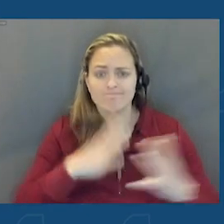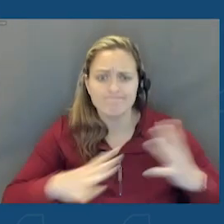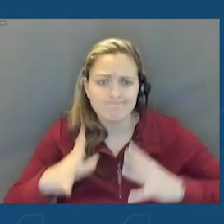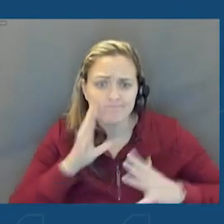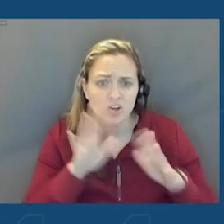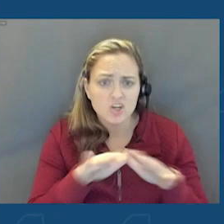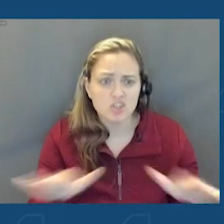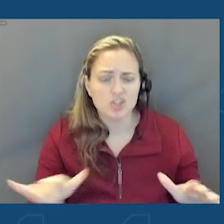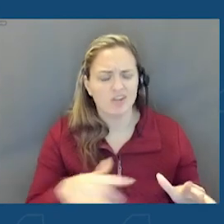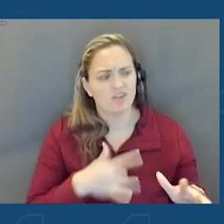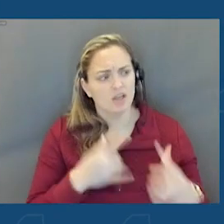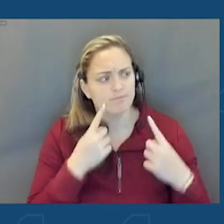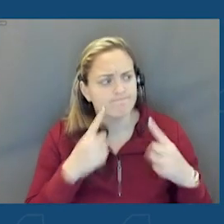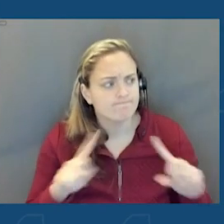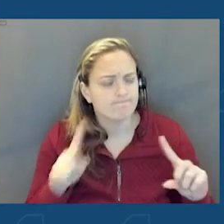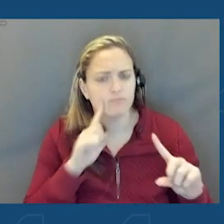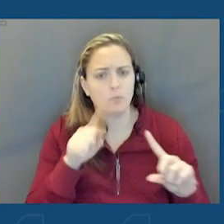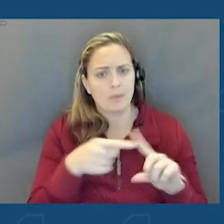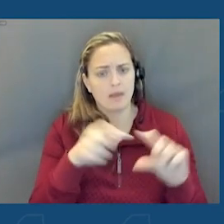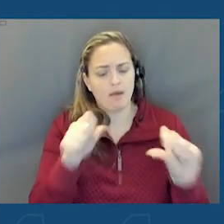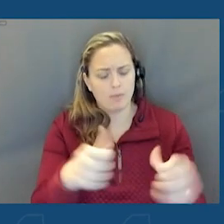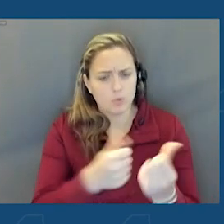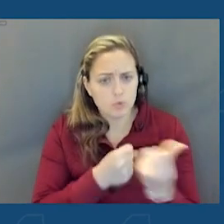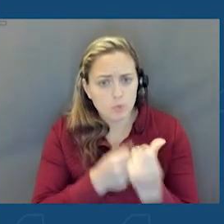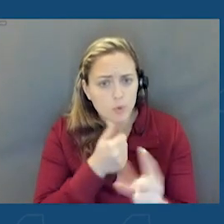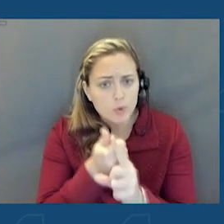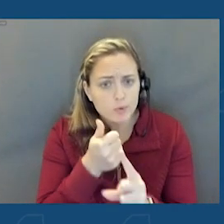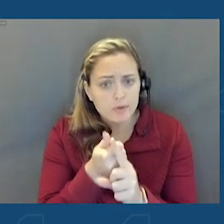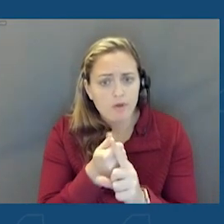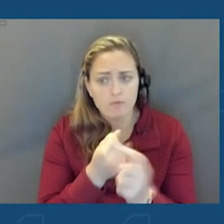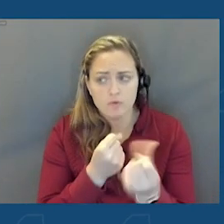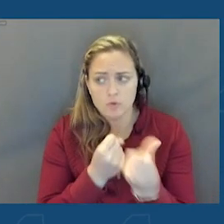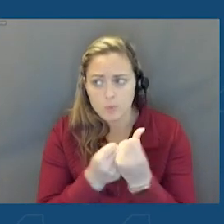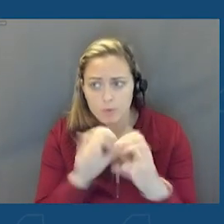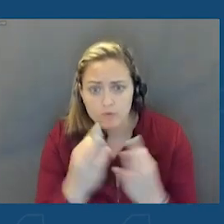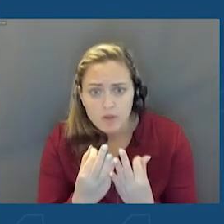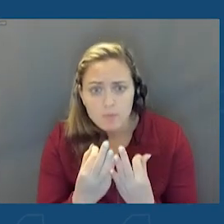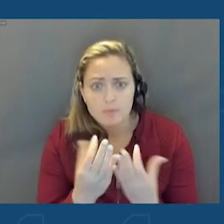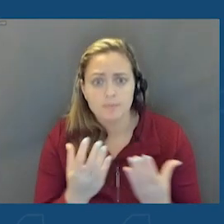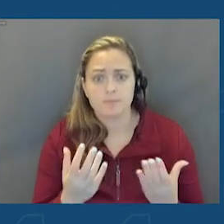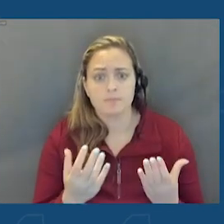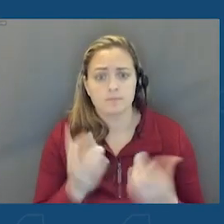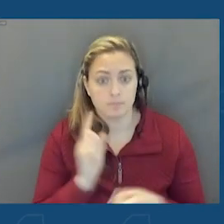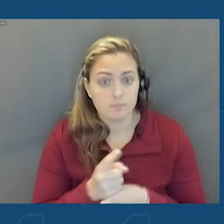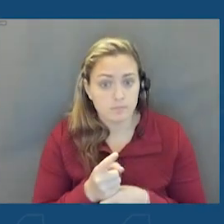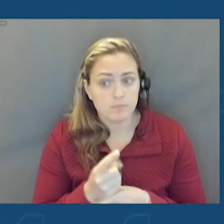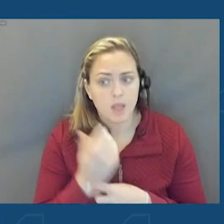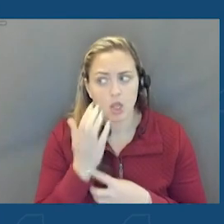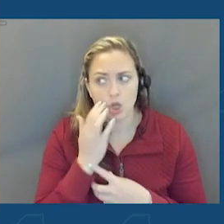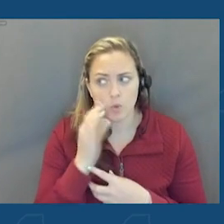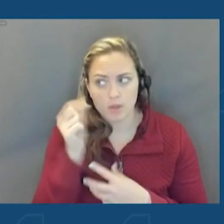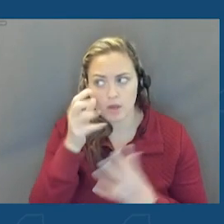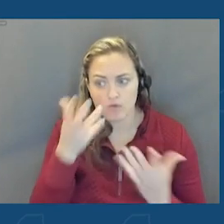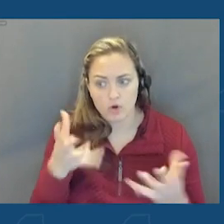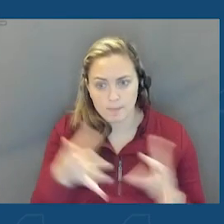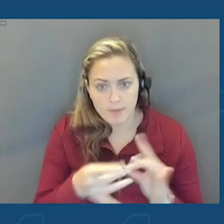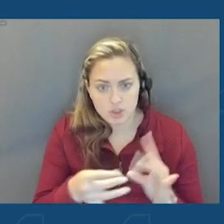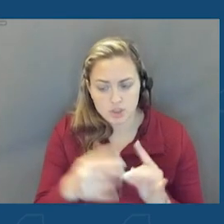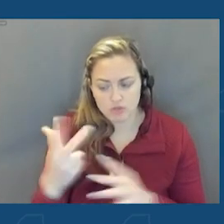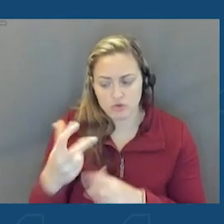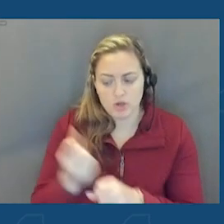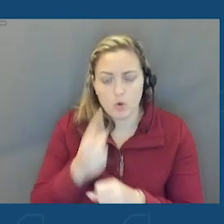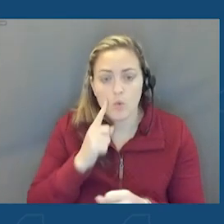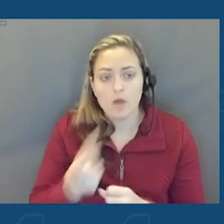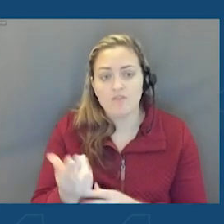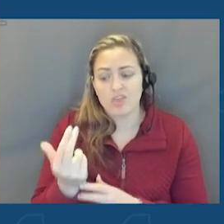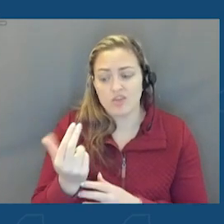of accomplishment you get from being able to support yourself and your family on those earnings, right? Knowing, as the governor said, over the next 3 years, we're going to have a